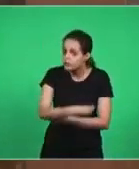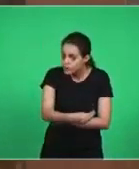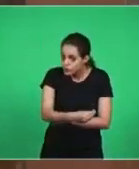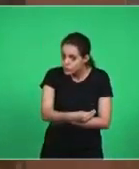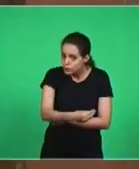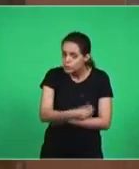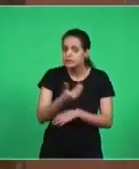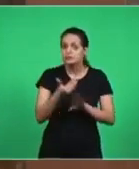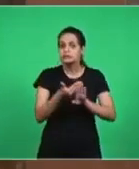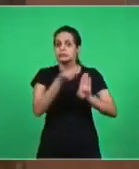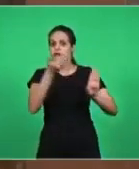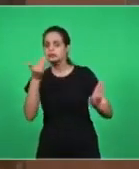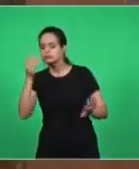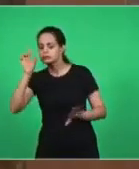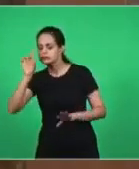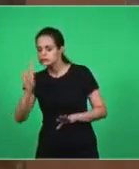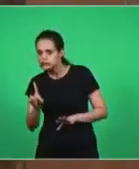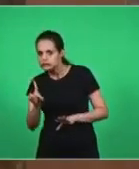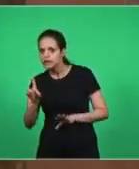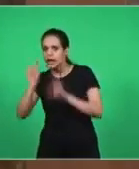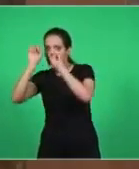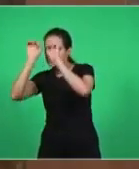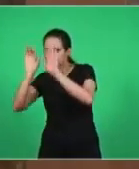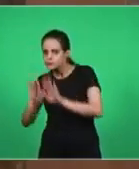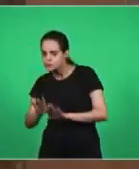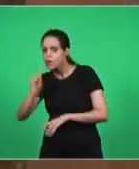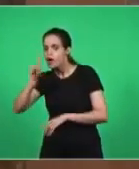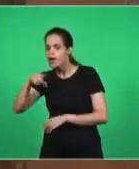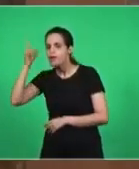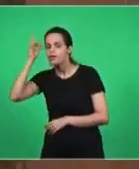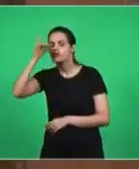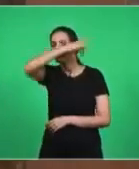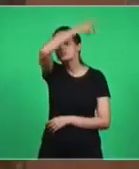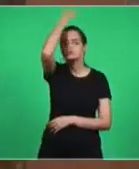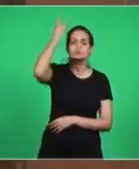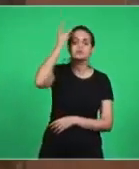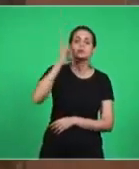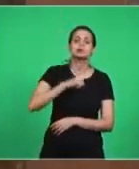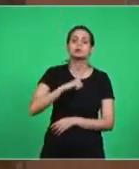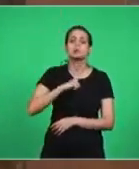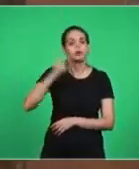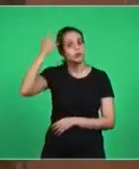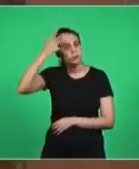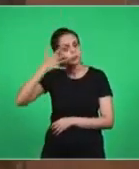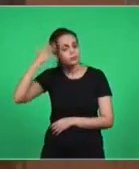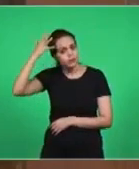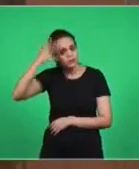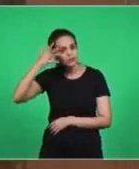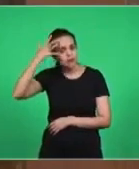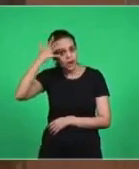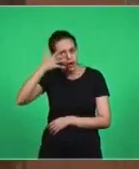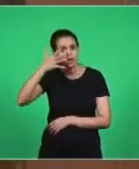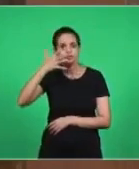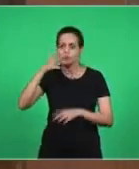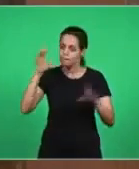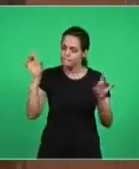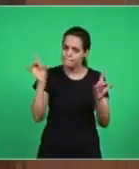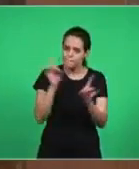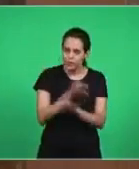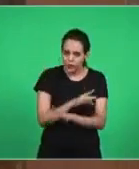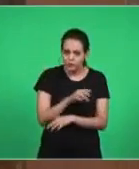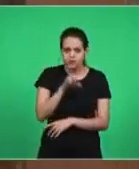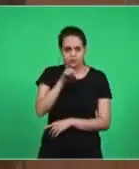sanctified. He speaks about the Holy Spirit. So we have here a complete message. If you want, preach this one. If you don't